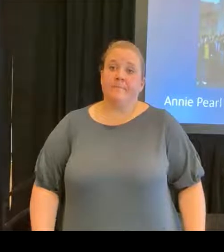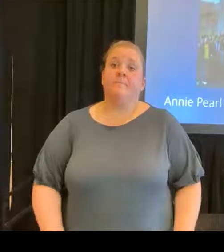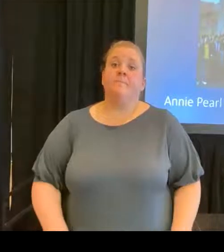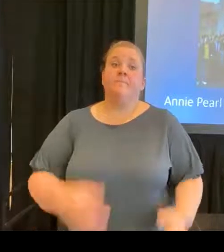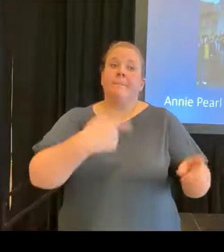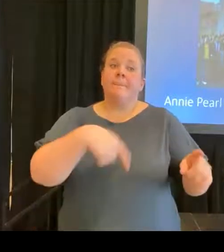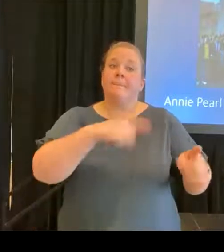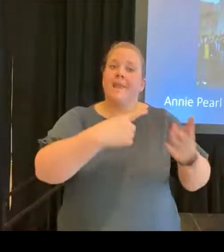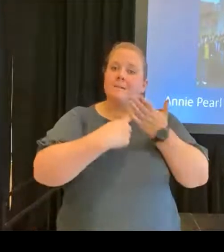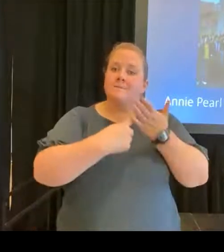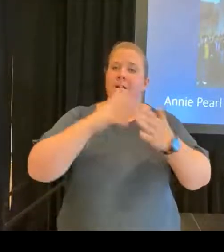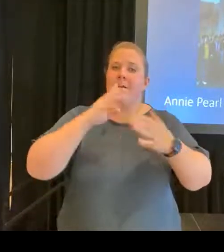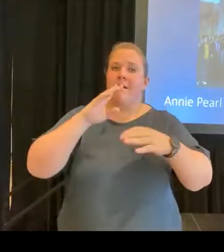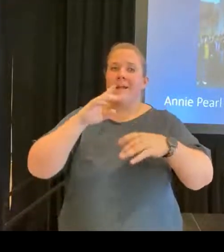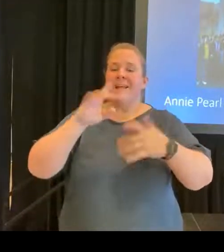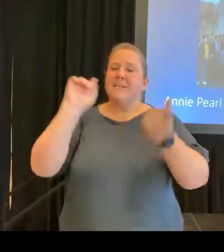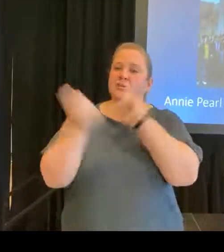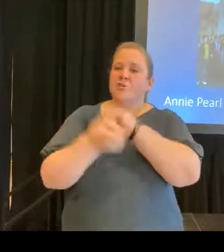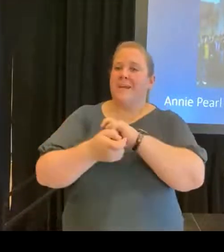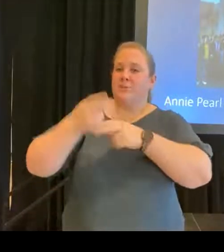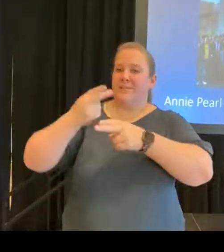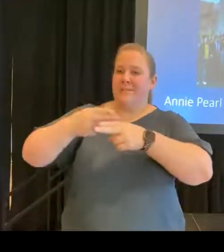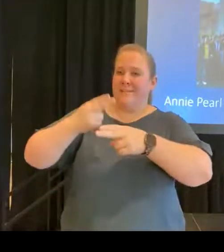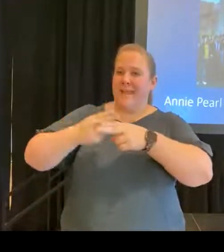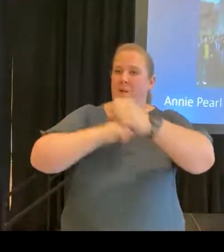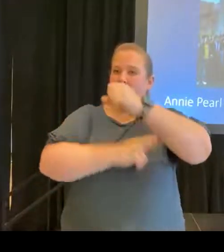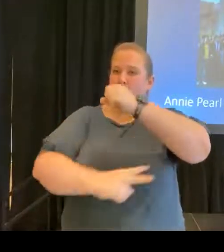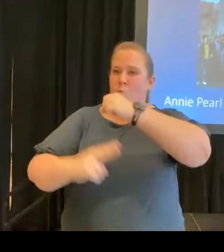And they talk about changing the name of the bridge.